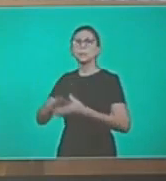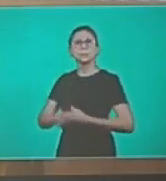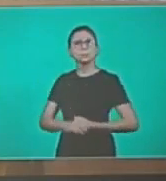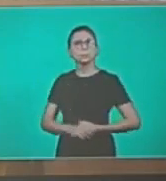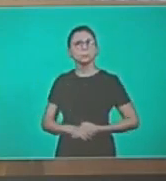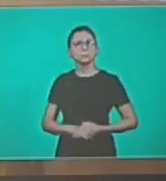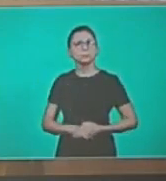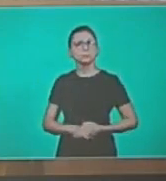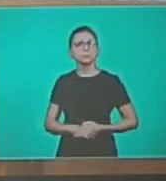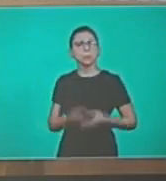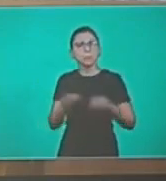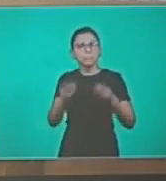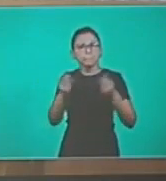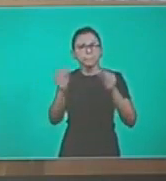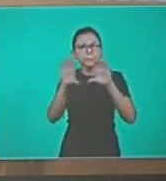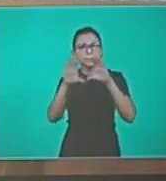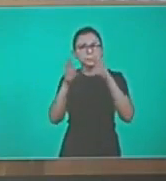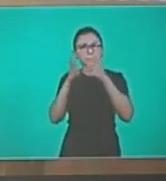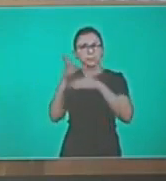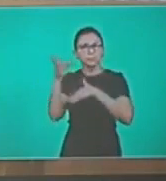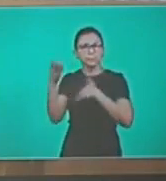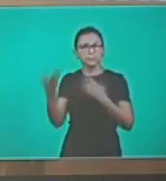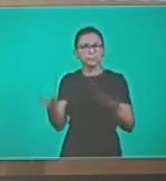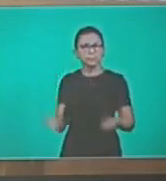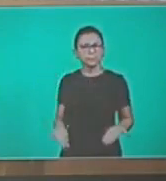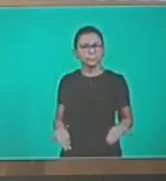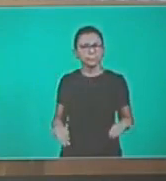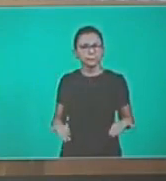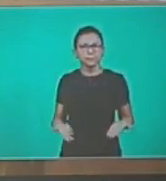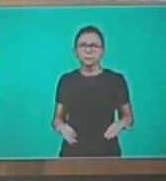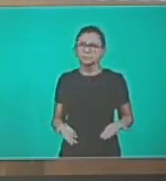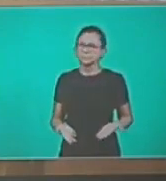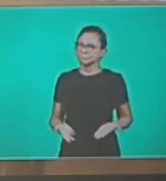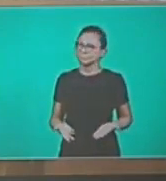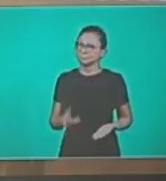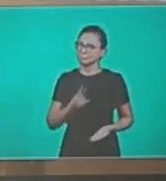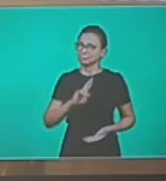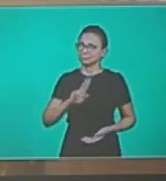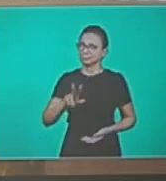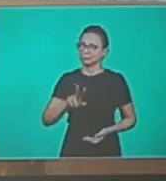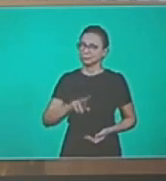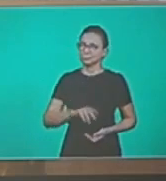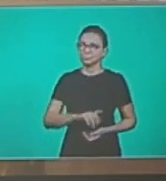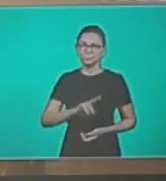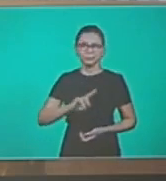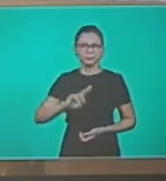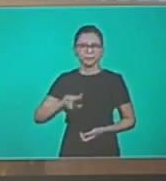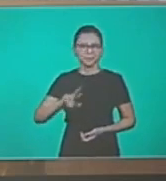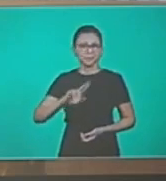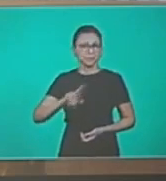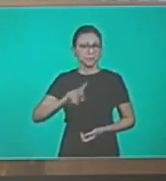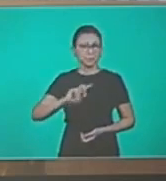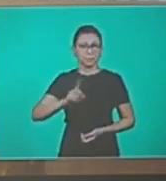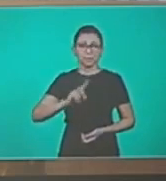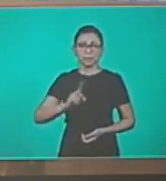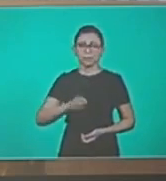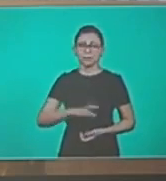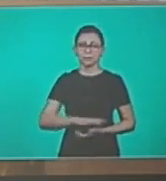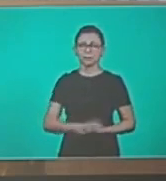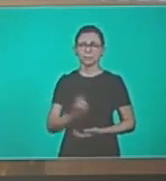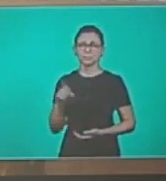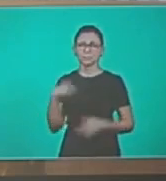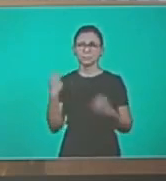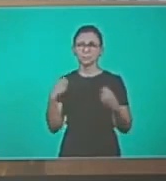that's silly. Let's understand better what Bible says about the project of